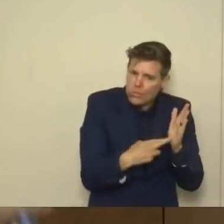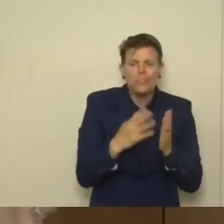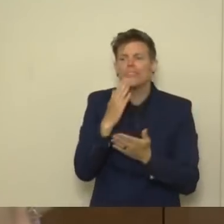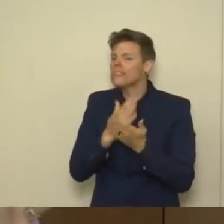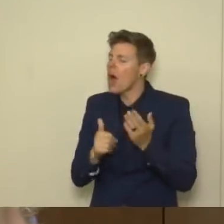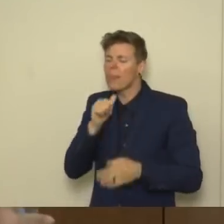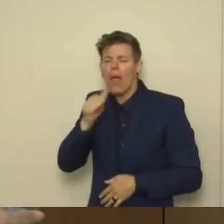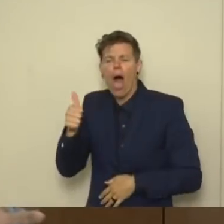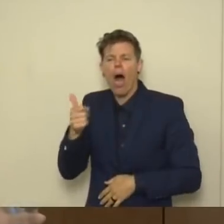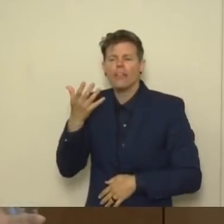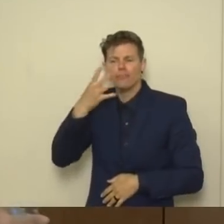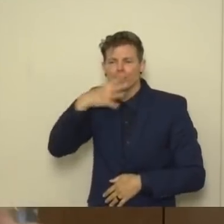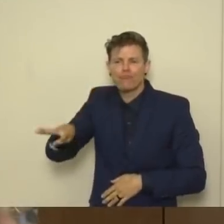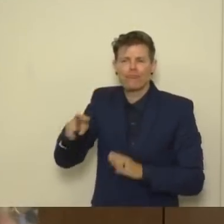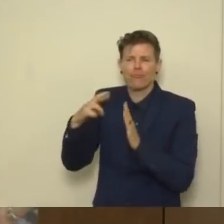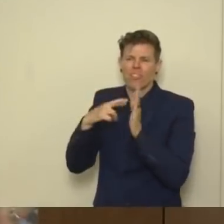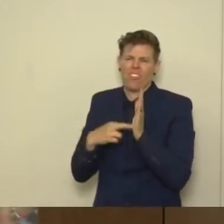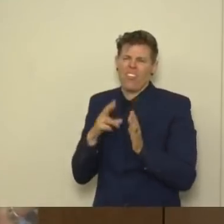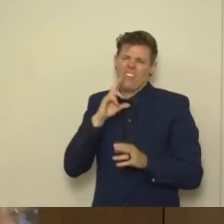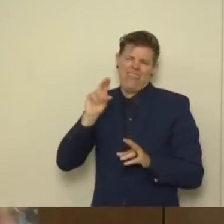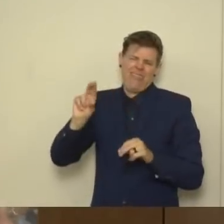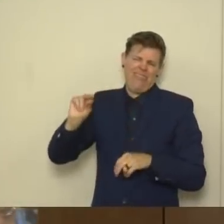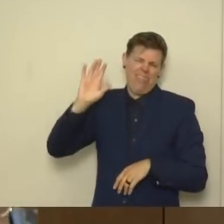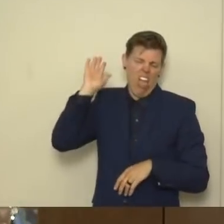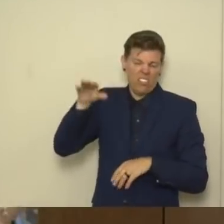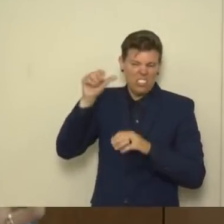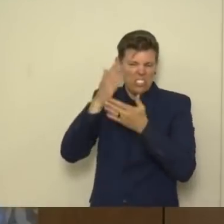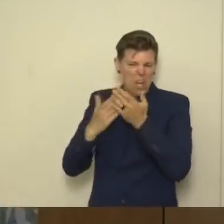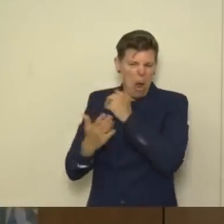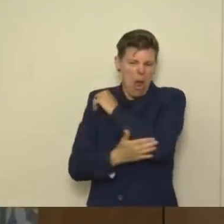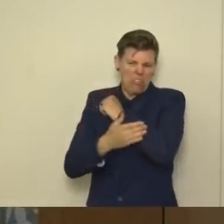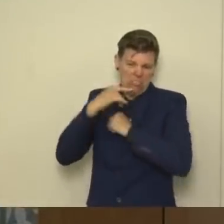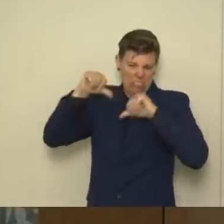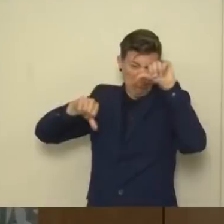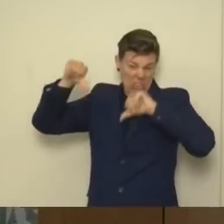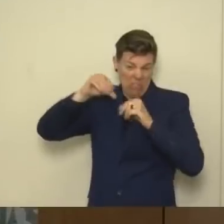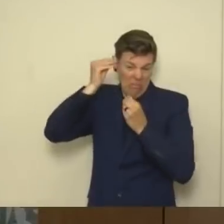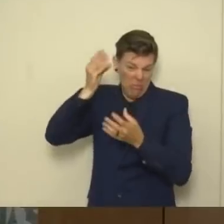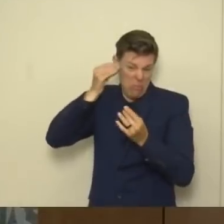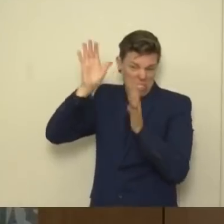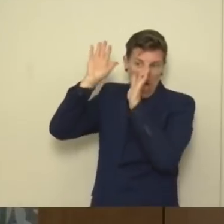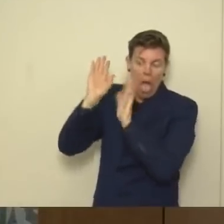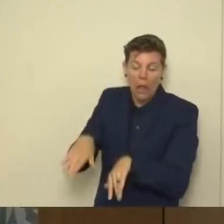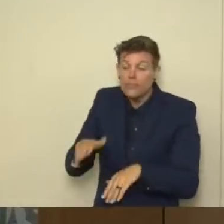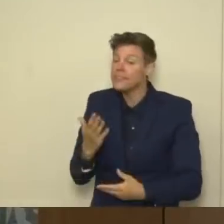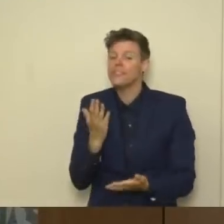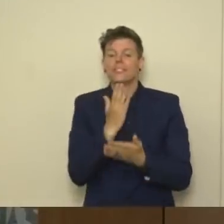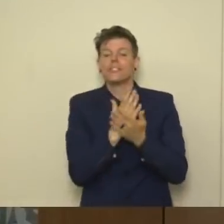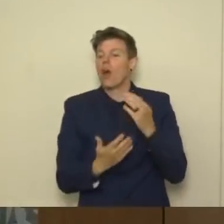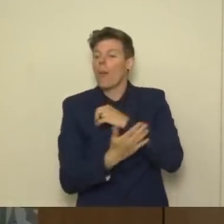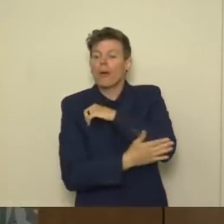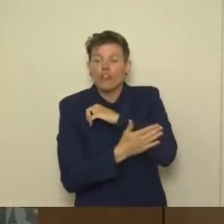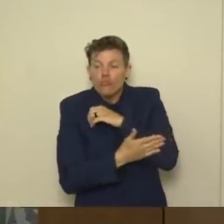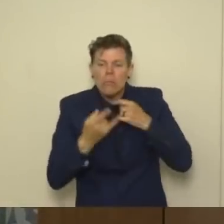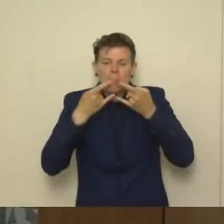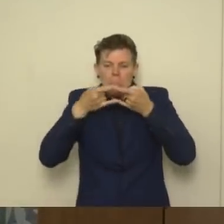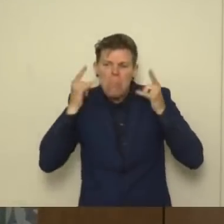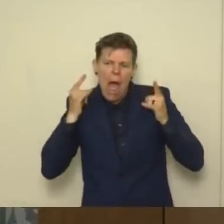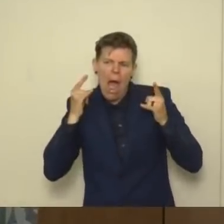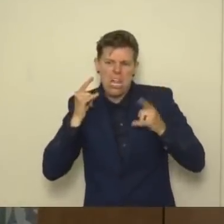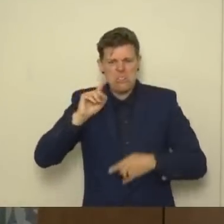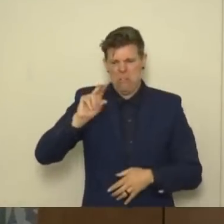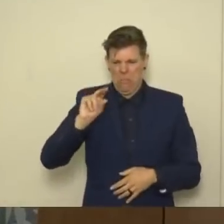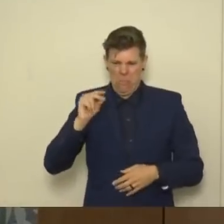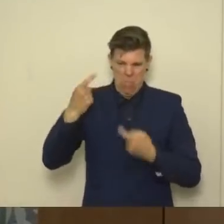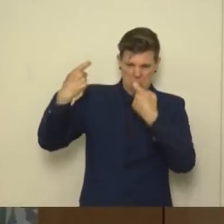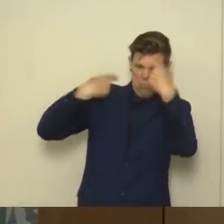who are posting that face mask wearing is a way to control or manipulate individuals in our state. I need